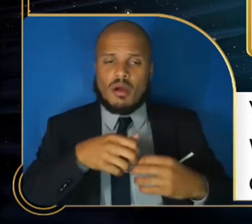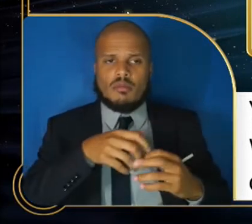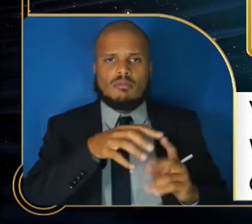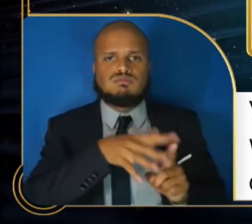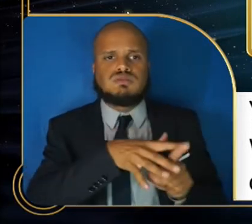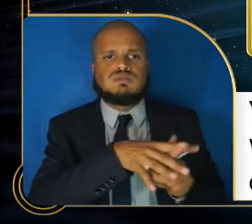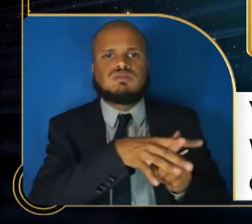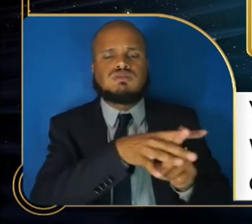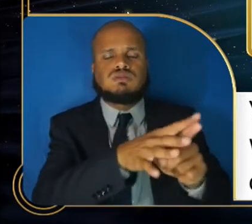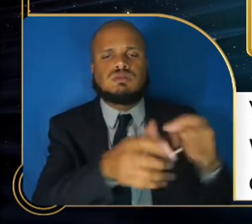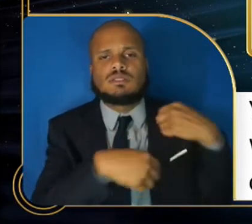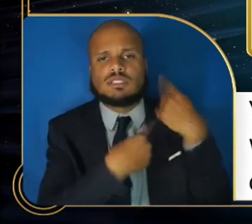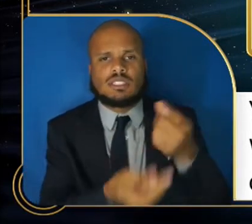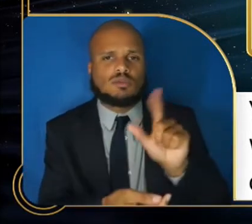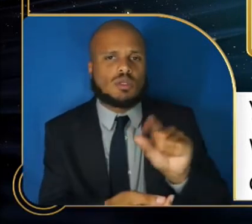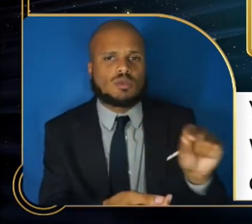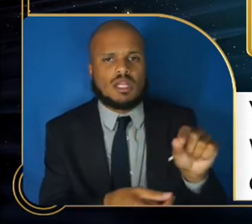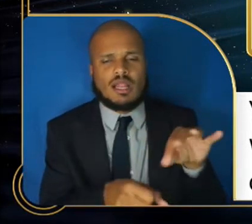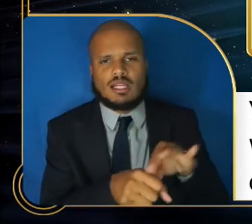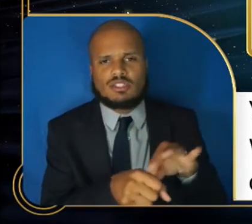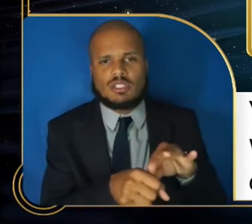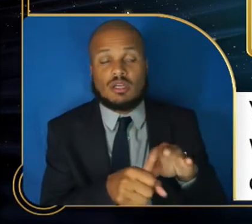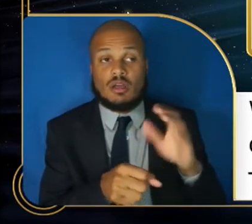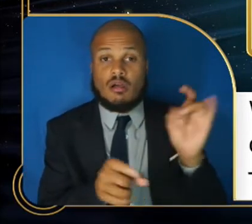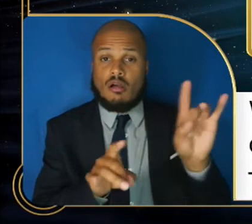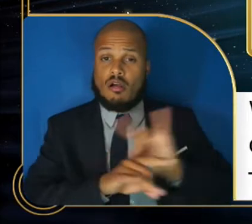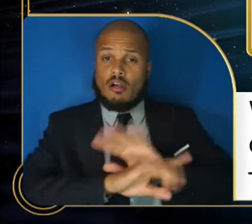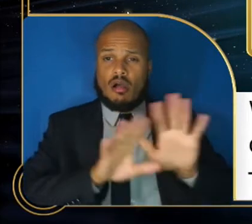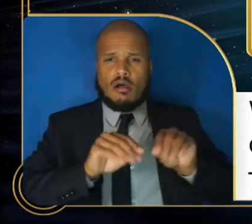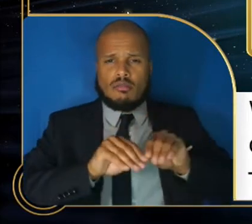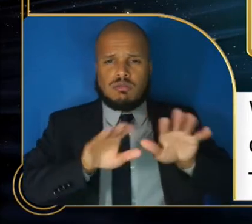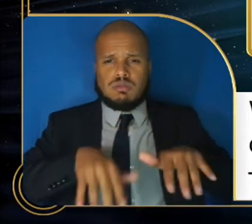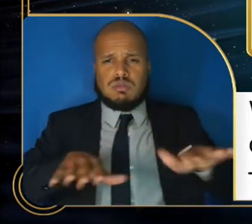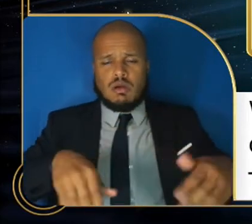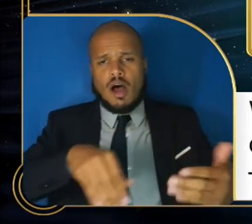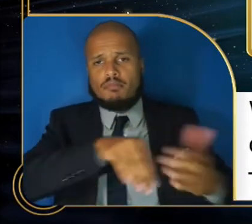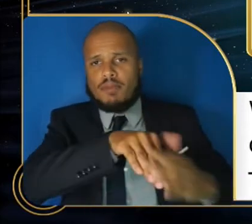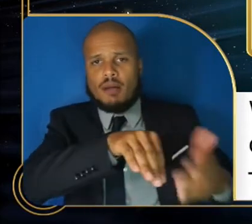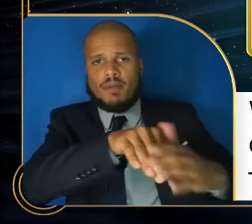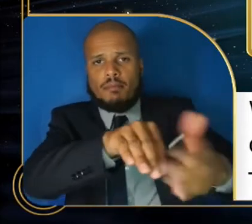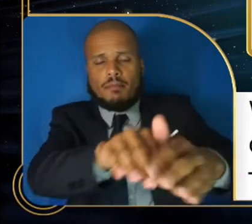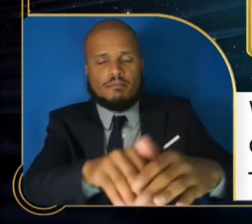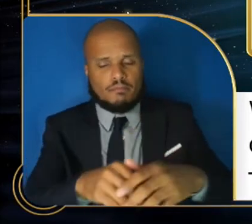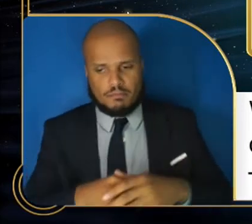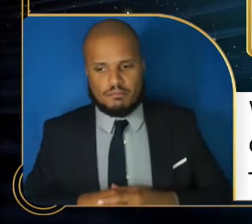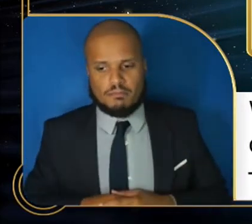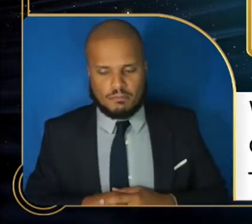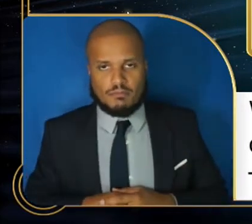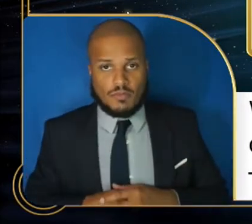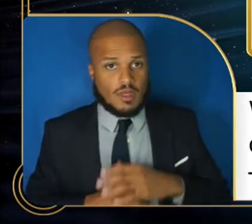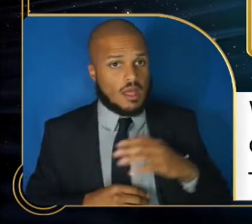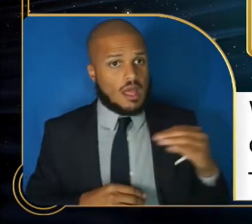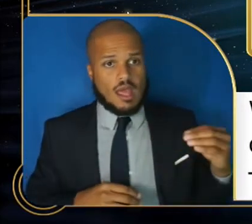election. The harm has been extensive and unrelenting, and it has